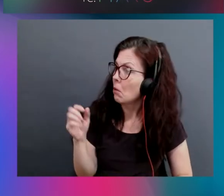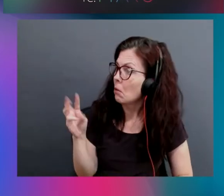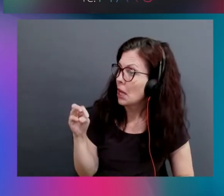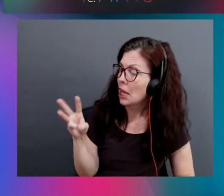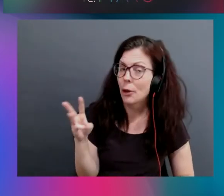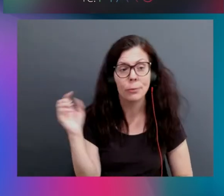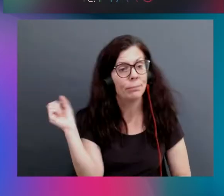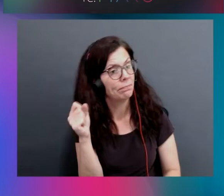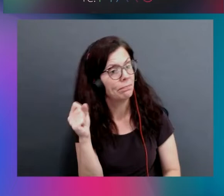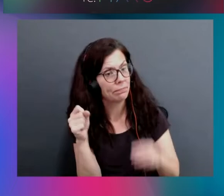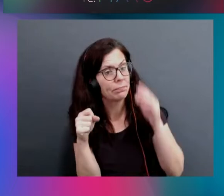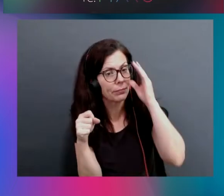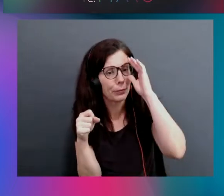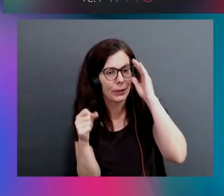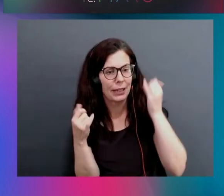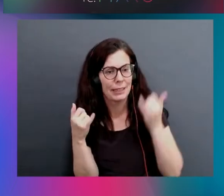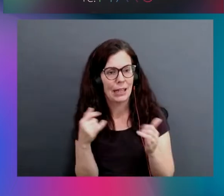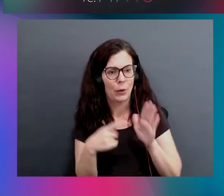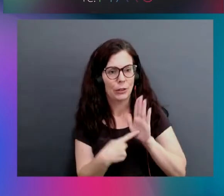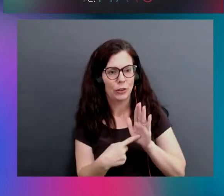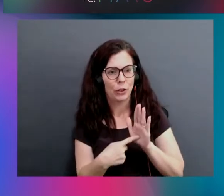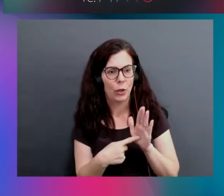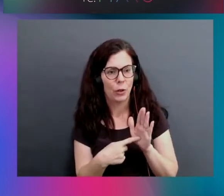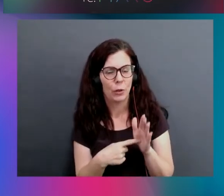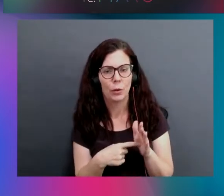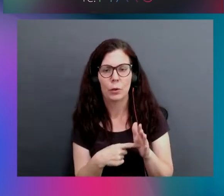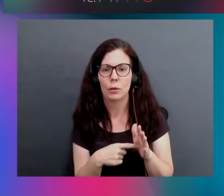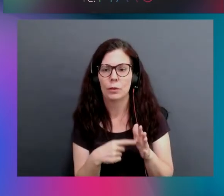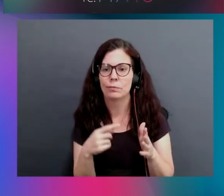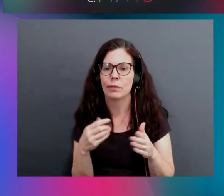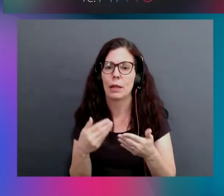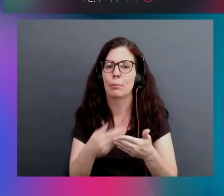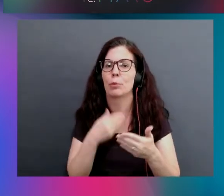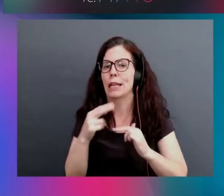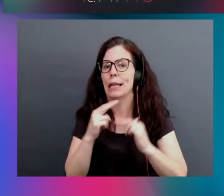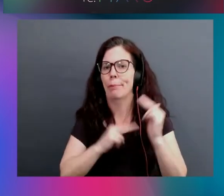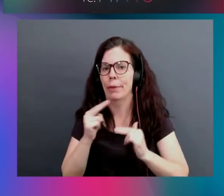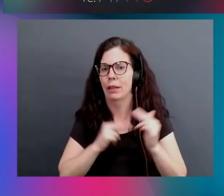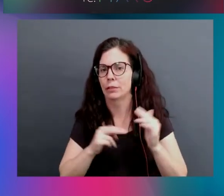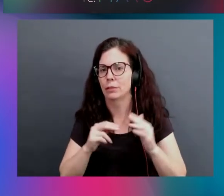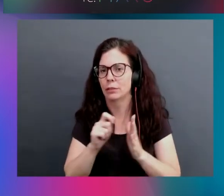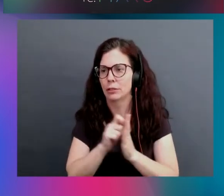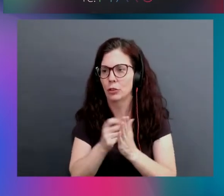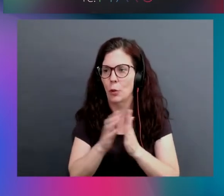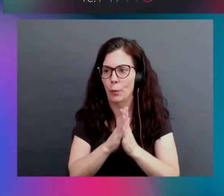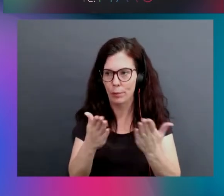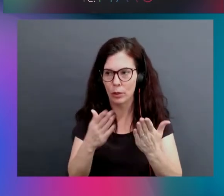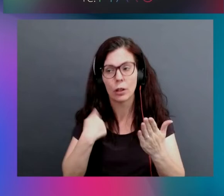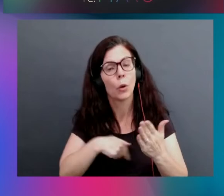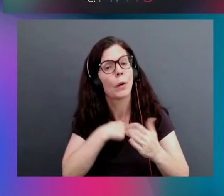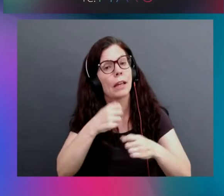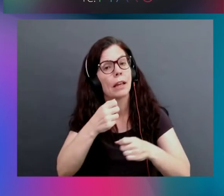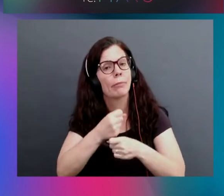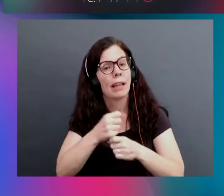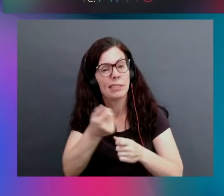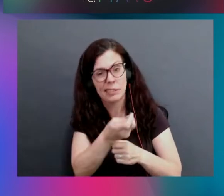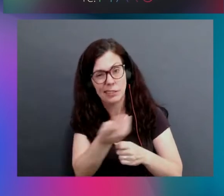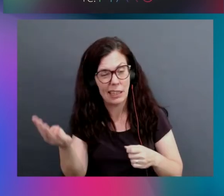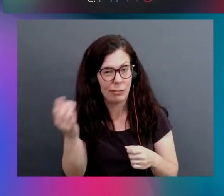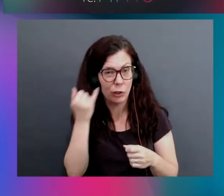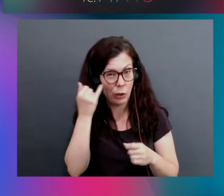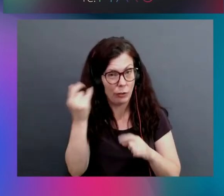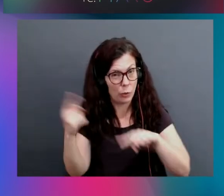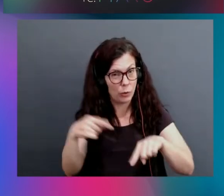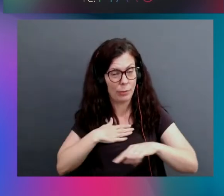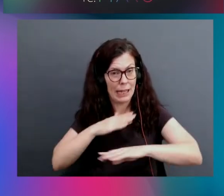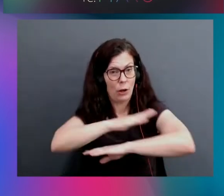now I'm going to show you how to grab a pre-built notebook. So we've built several of these notebooks. Again, if you come to our booth at